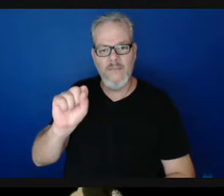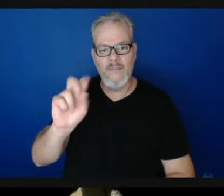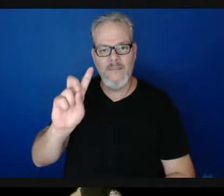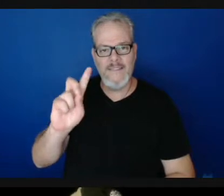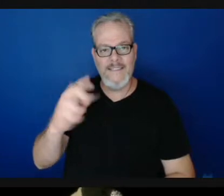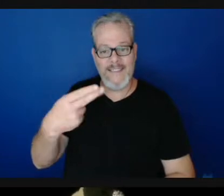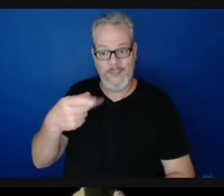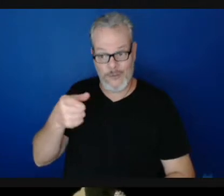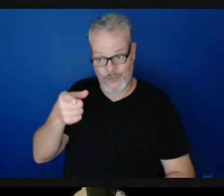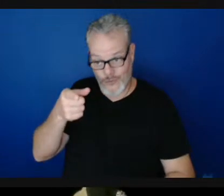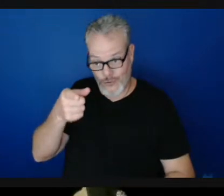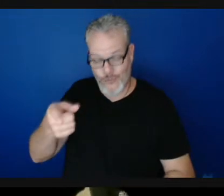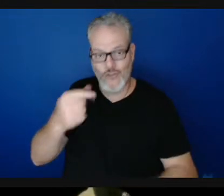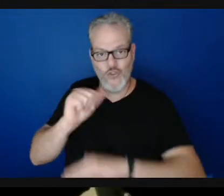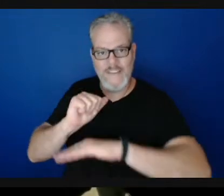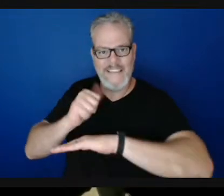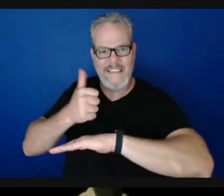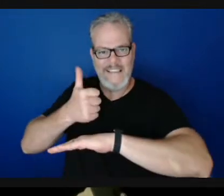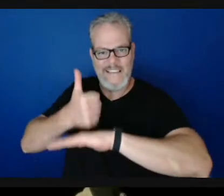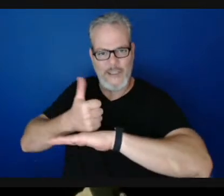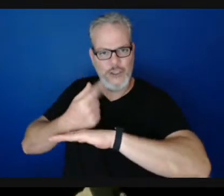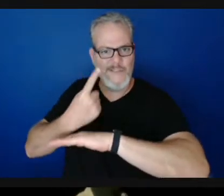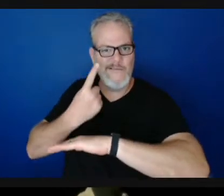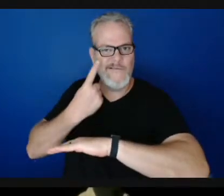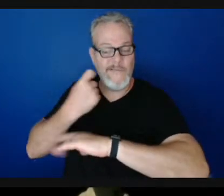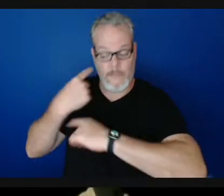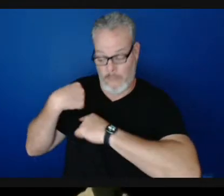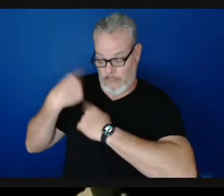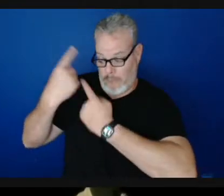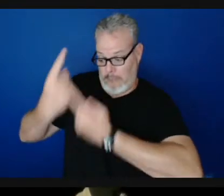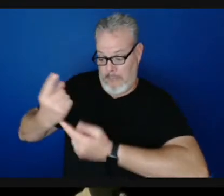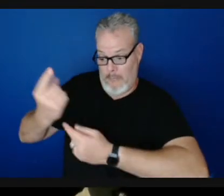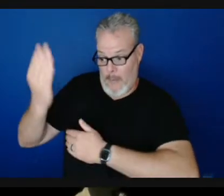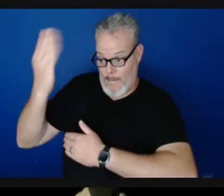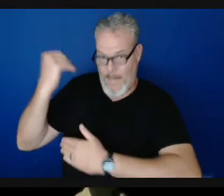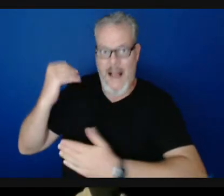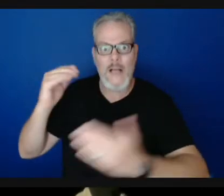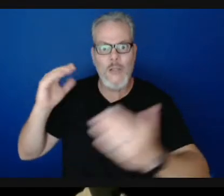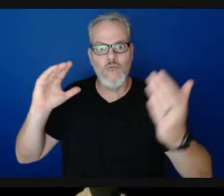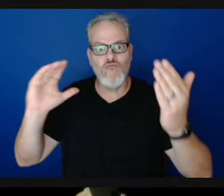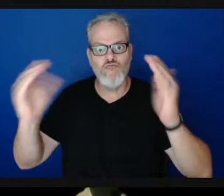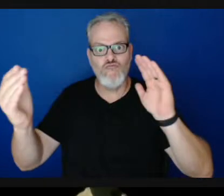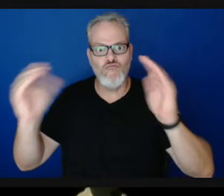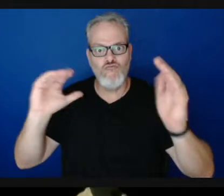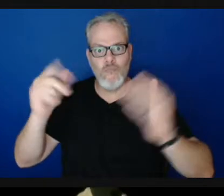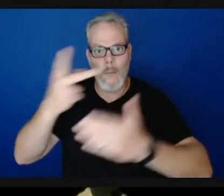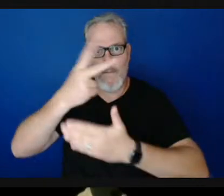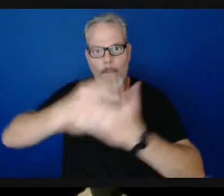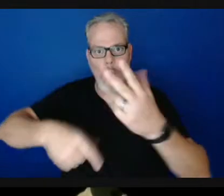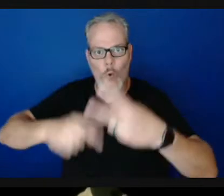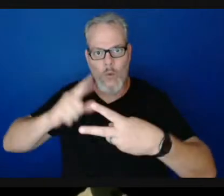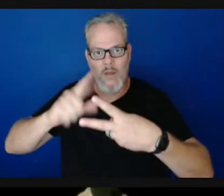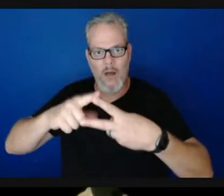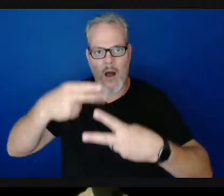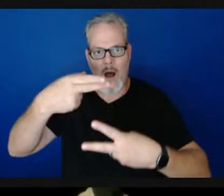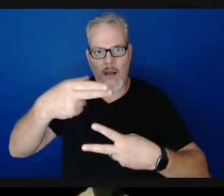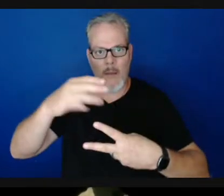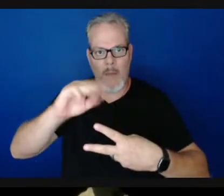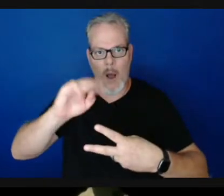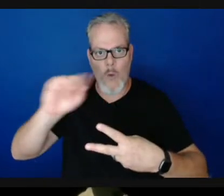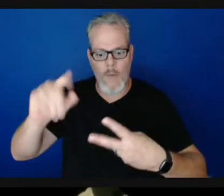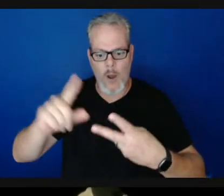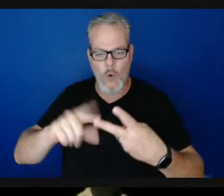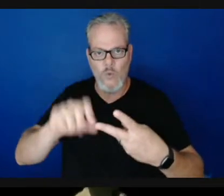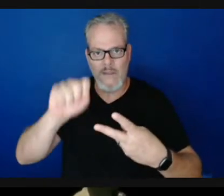this is a station that we've in the past used to show both the Magma area inflating as well as the South Caldera area